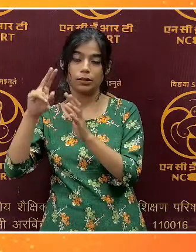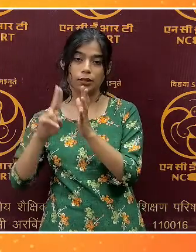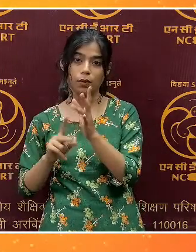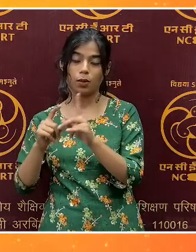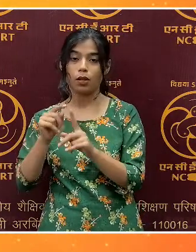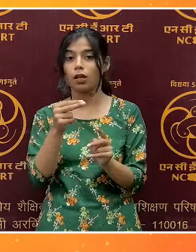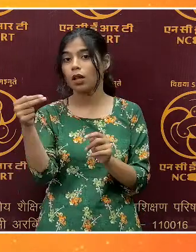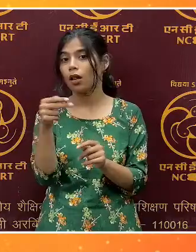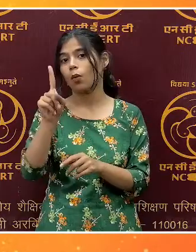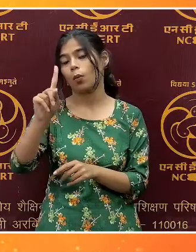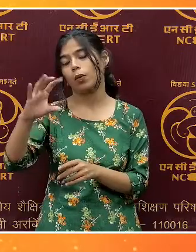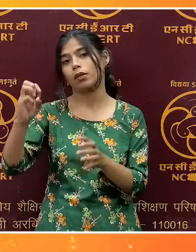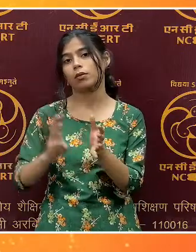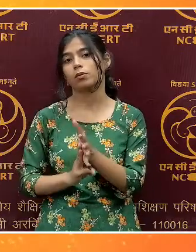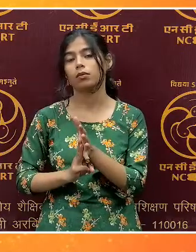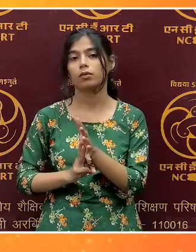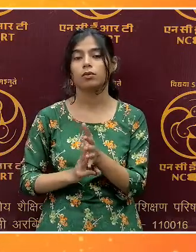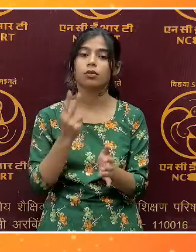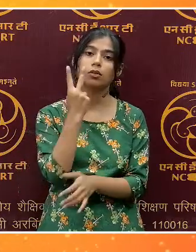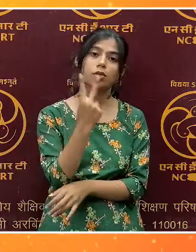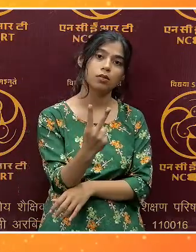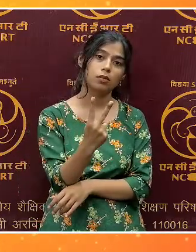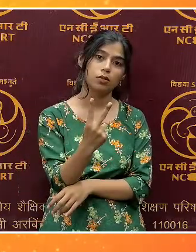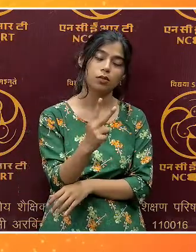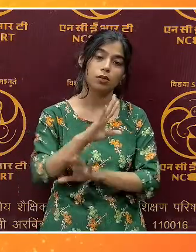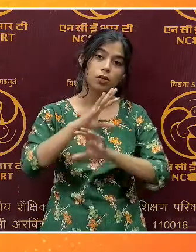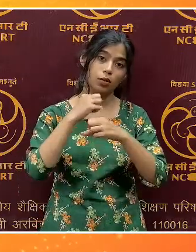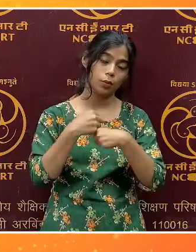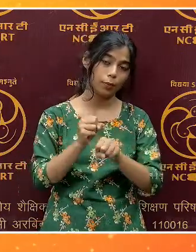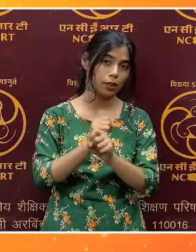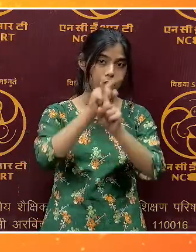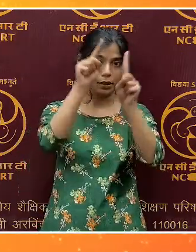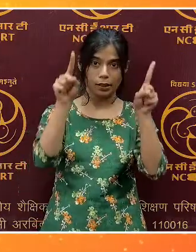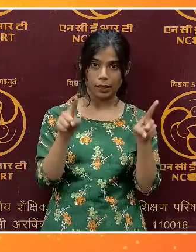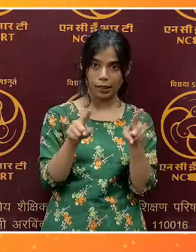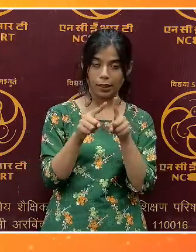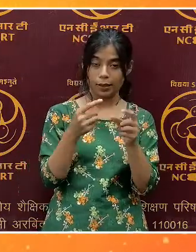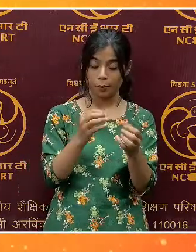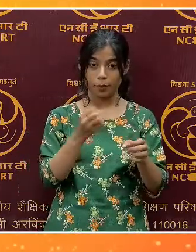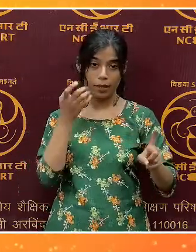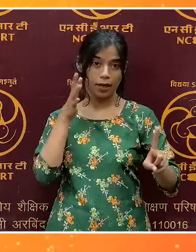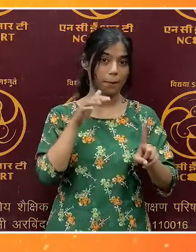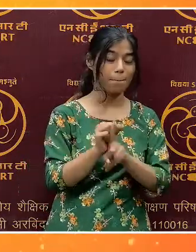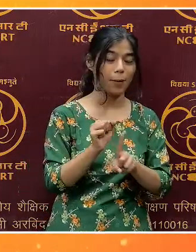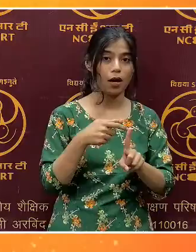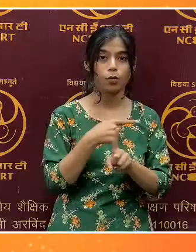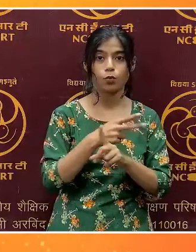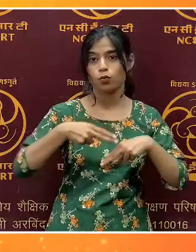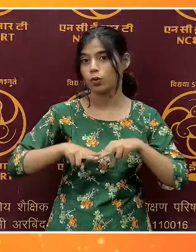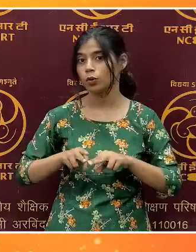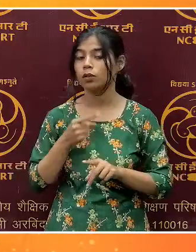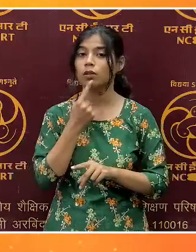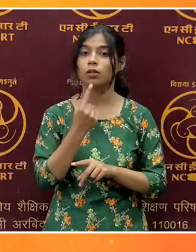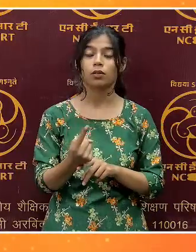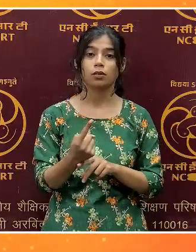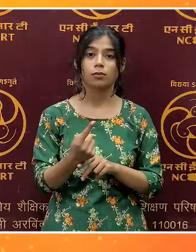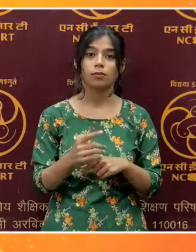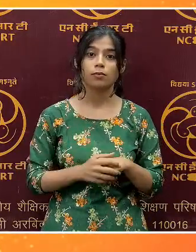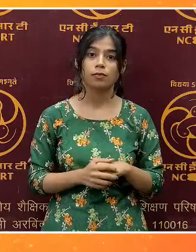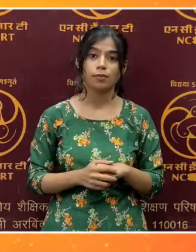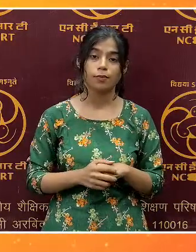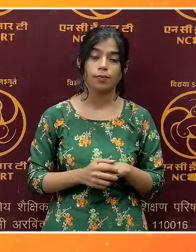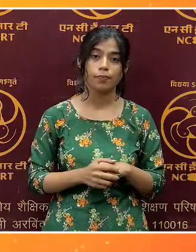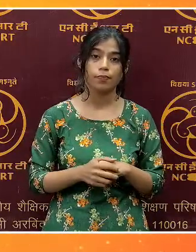right So, to make the diagram impactful, 0.6 millimeter per second will now